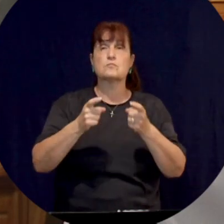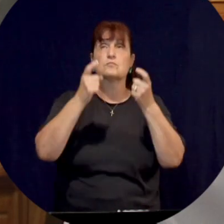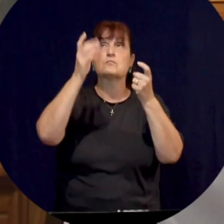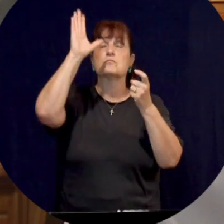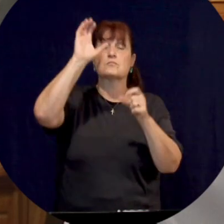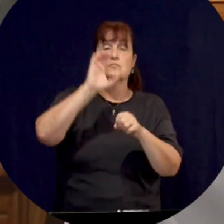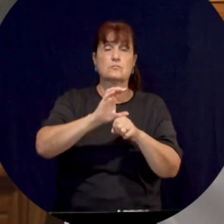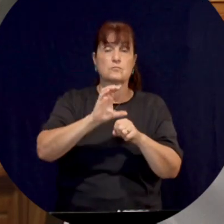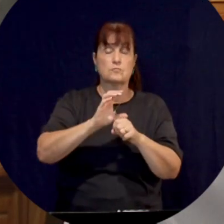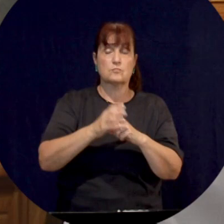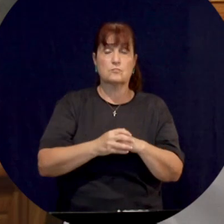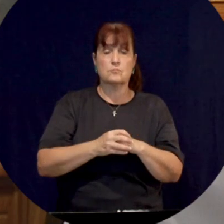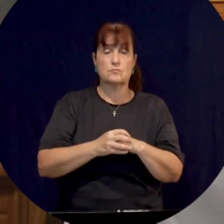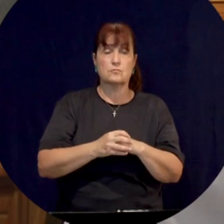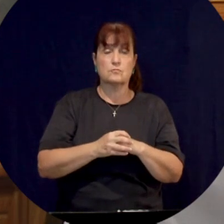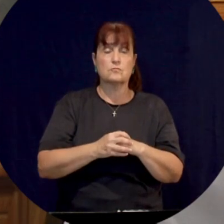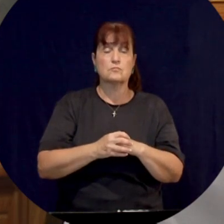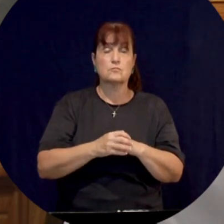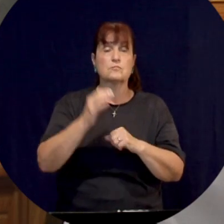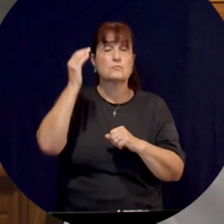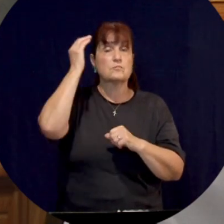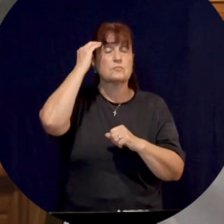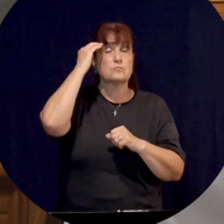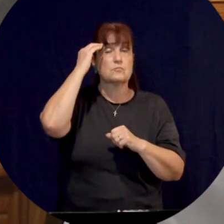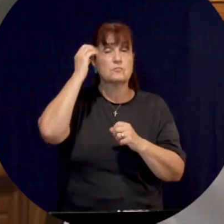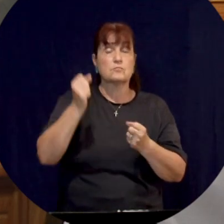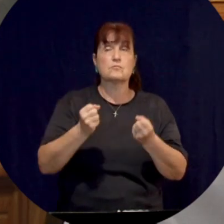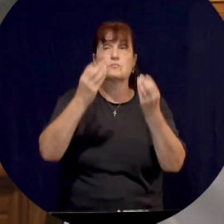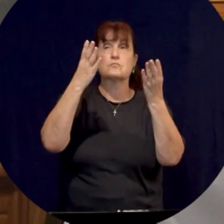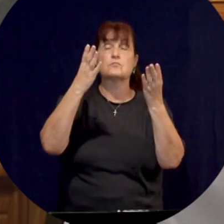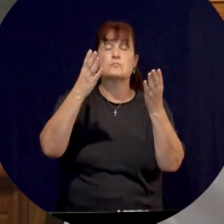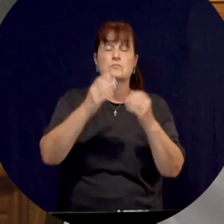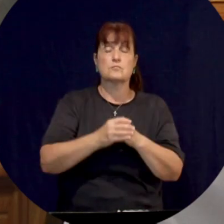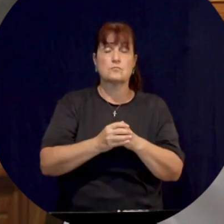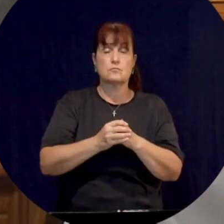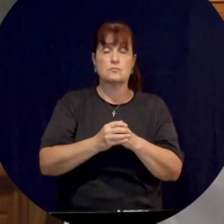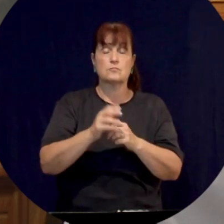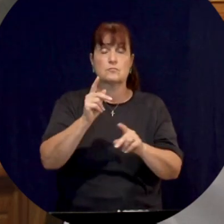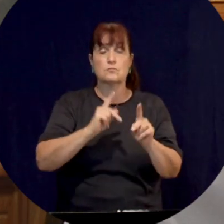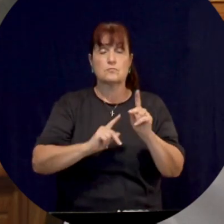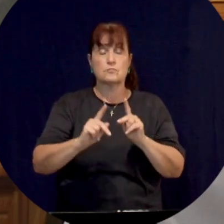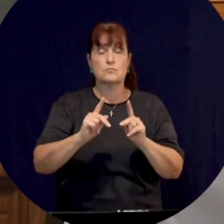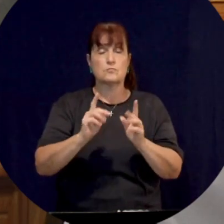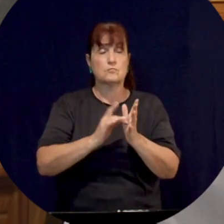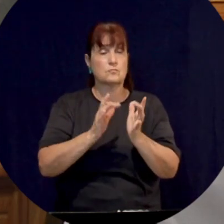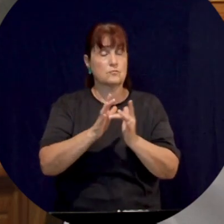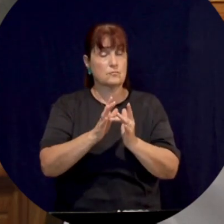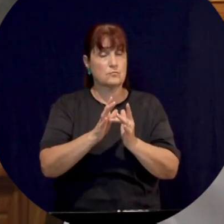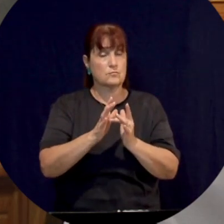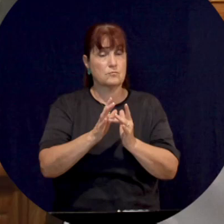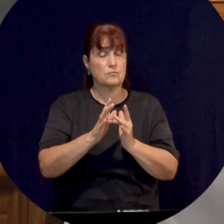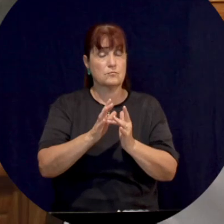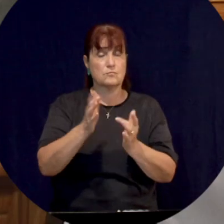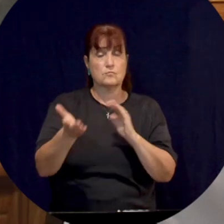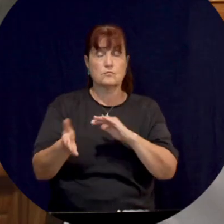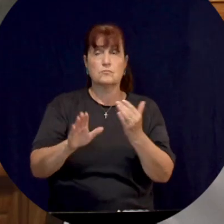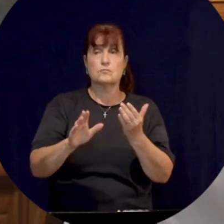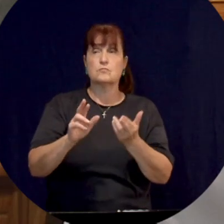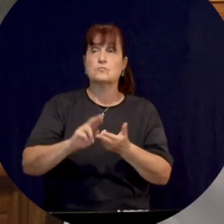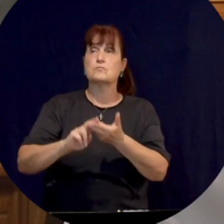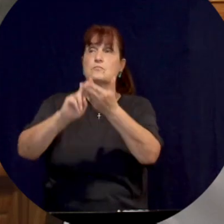your church, and recognizing the sacrificial victim by whose death you willed to reconcile us to